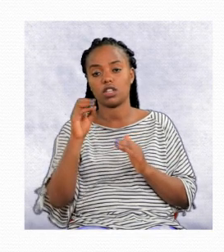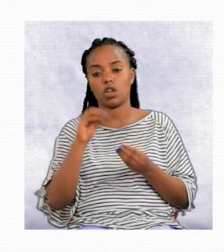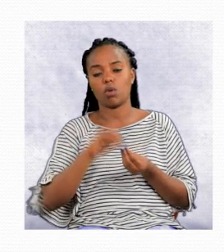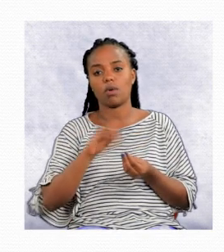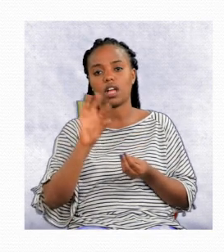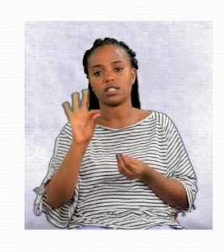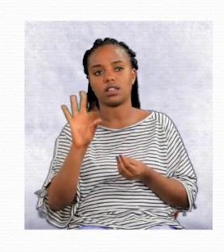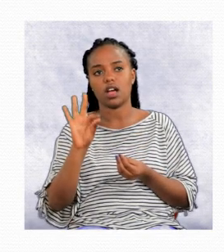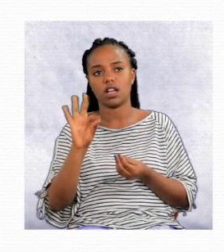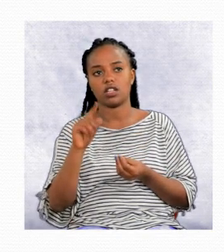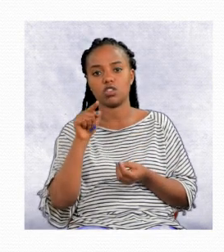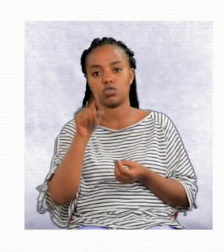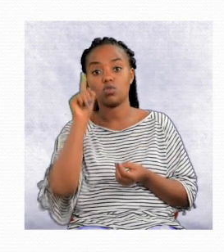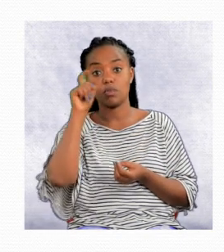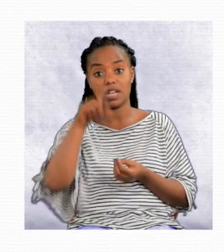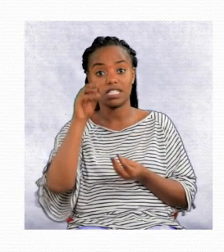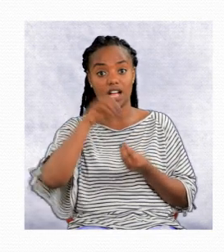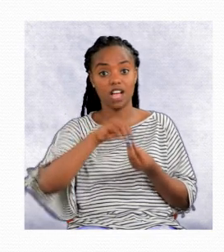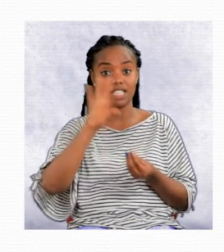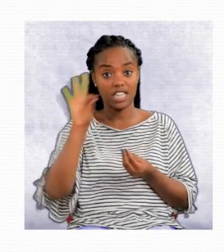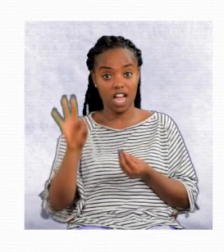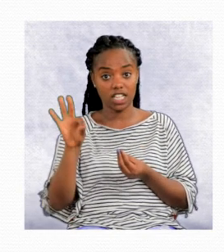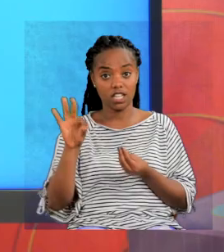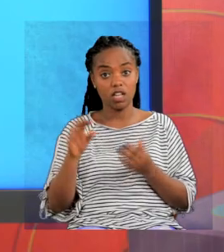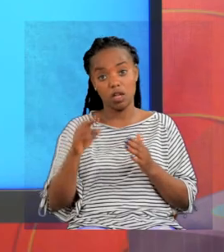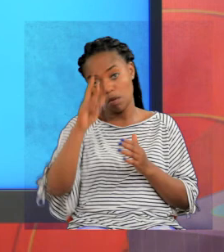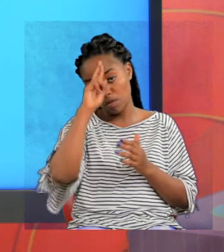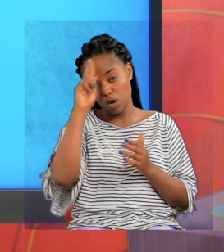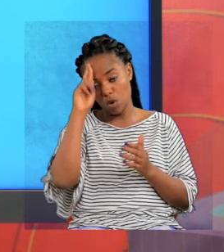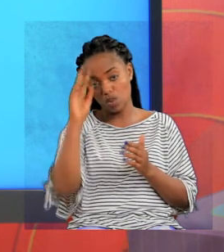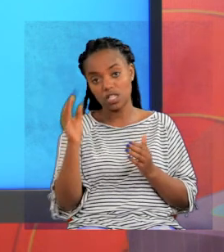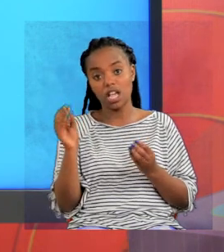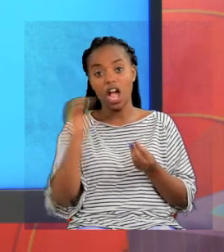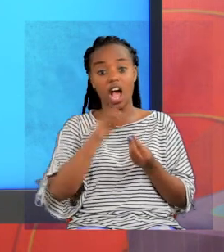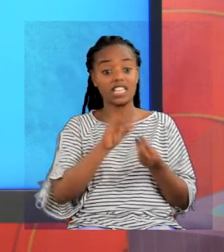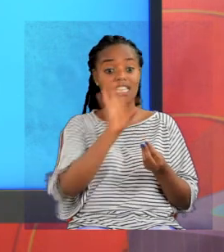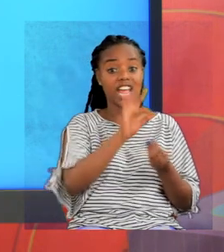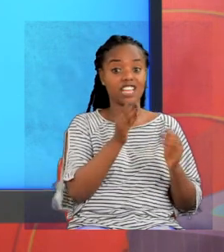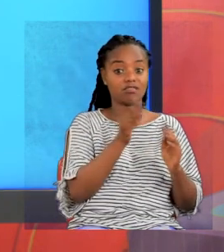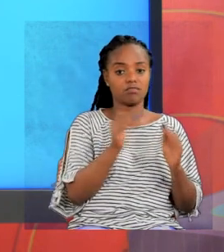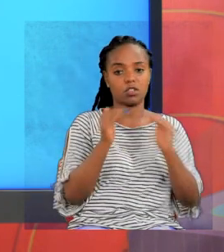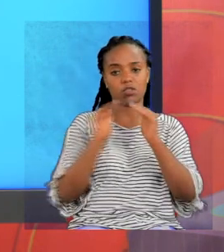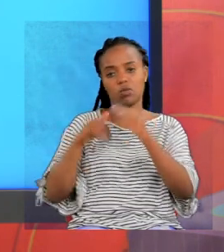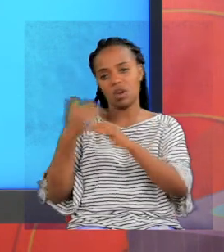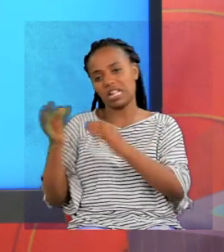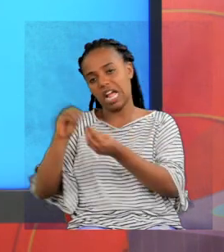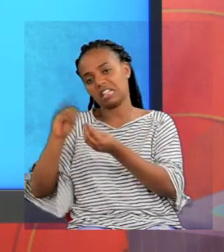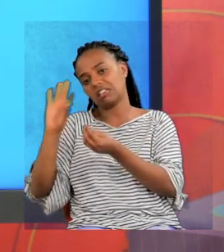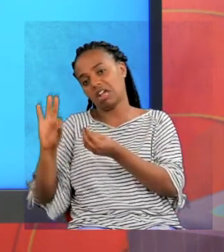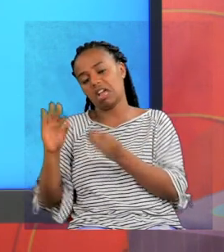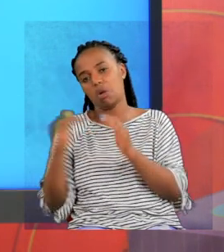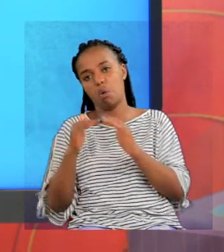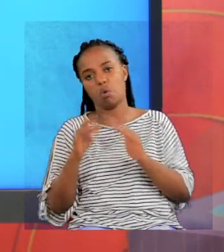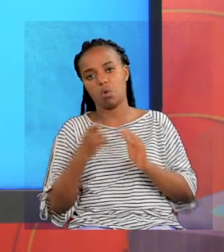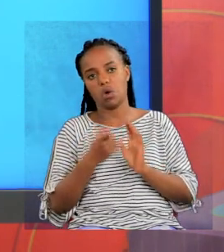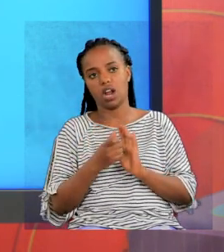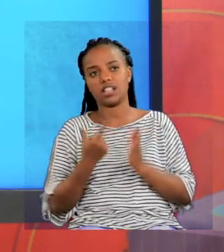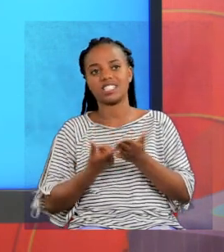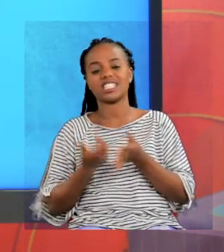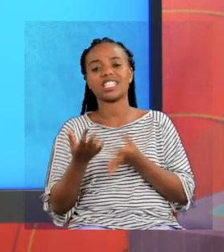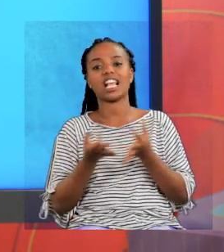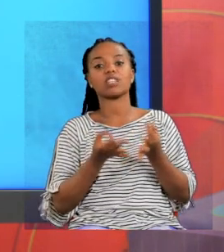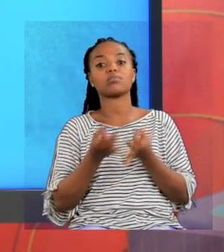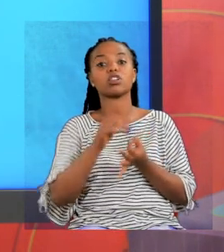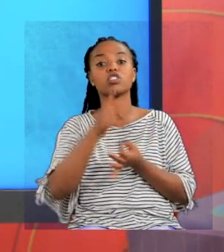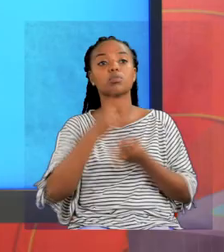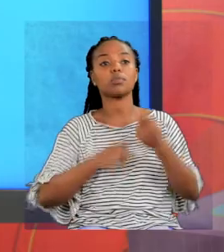9. You need to add 9 here because we add 9 here. And this expression becomes